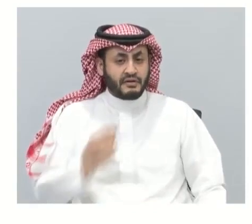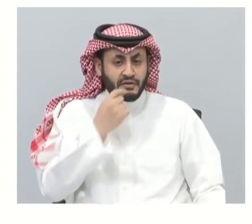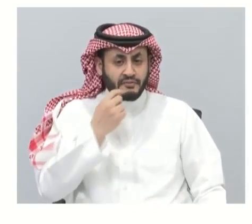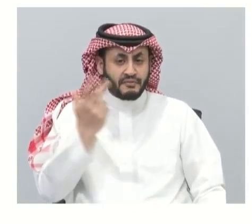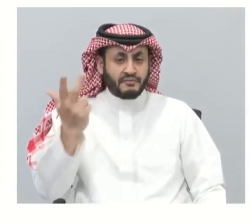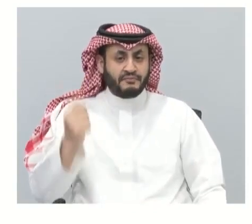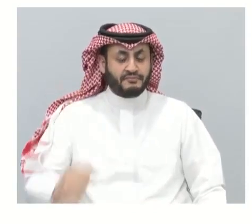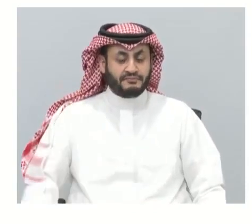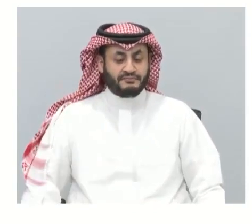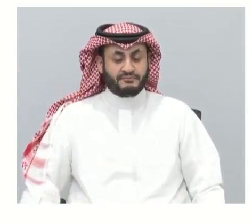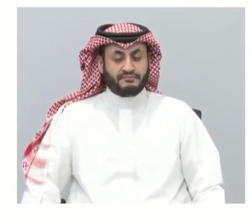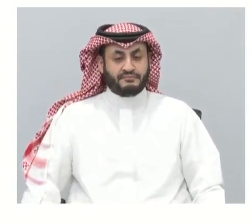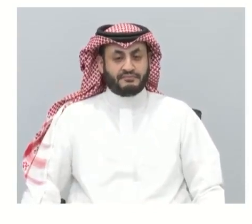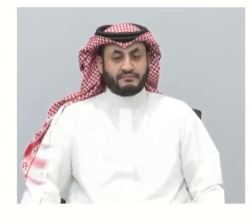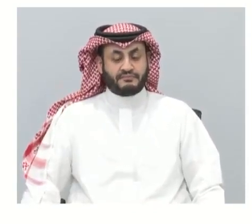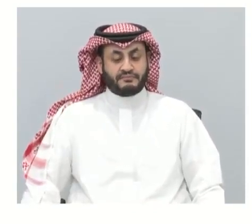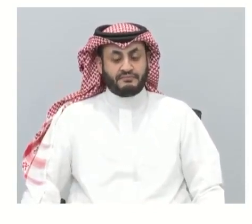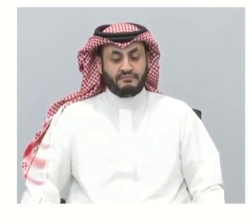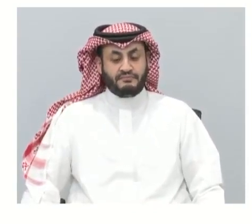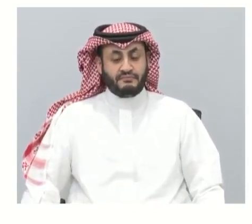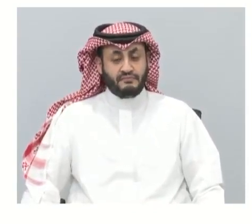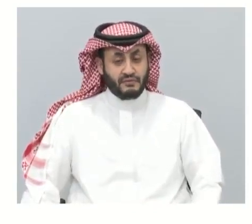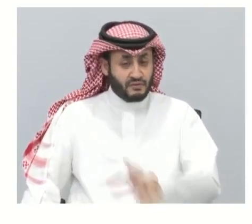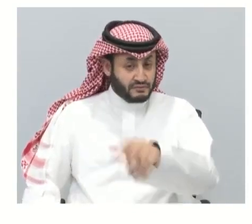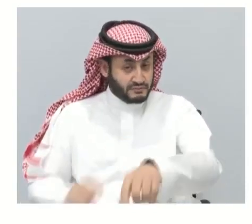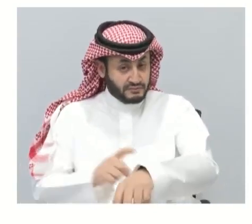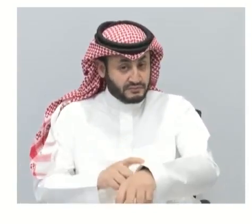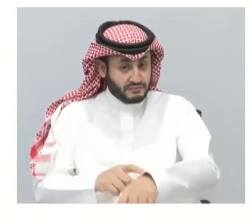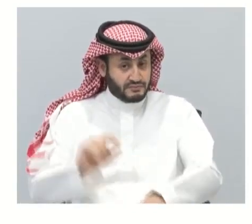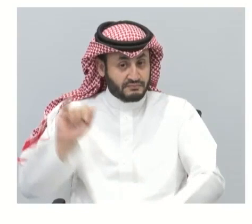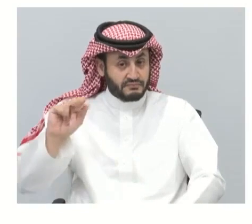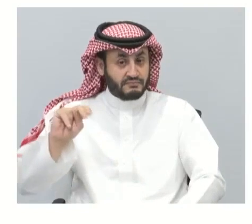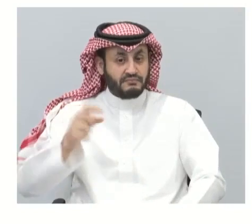for 3 years. Notice the time, that's why we're using the ing.